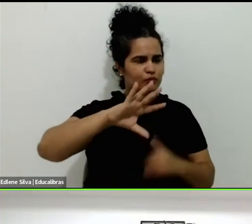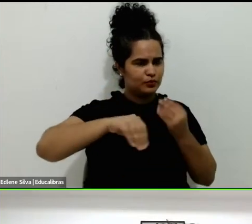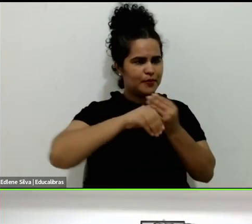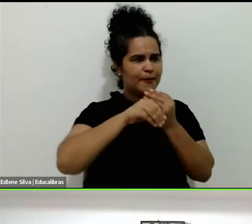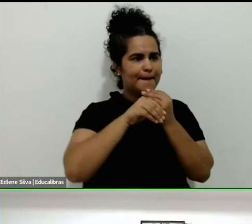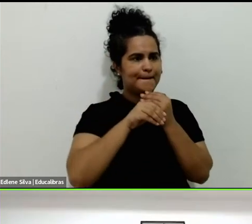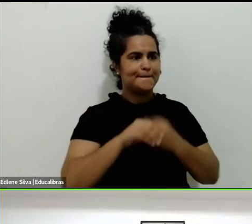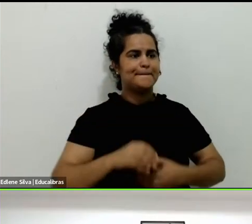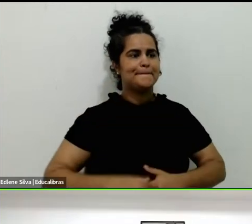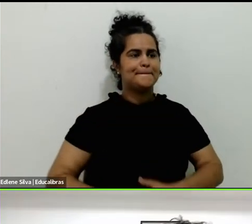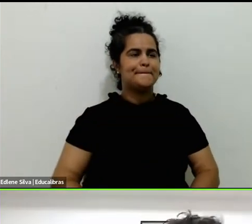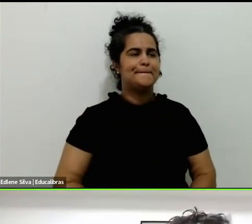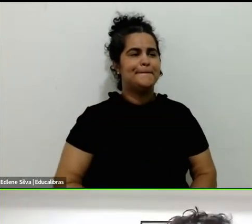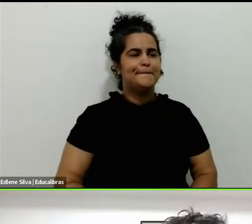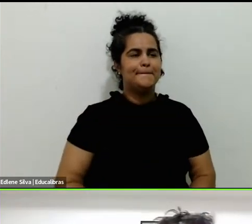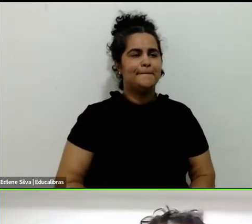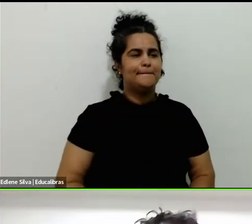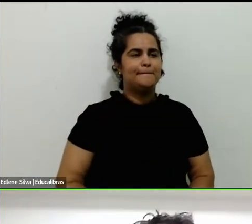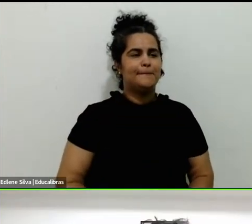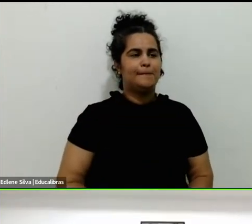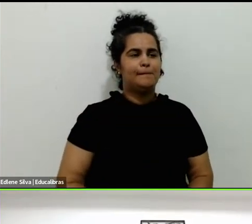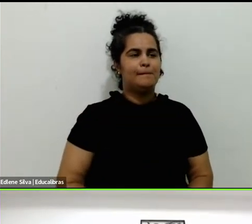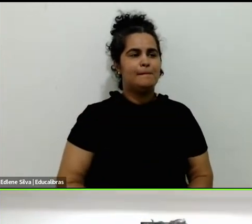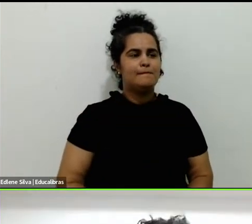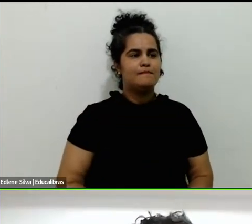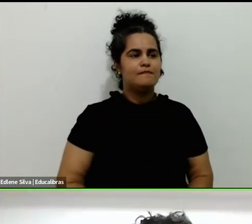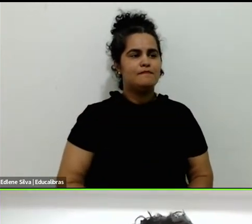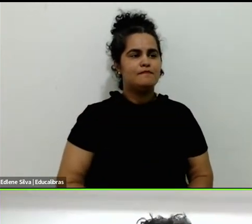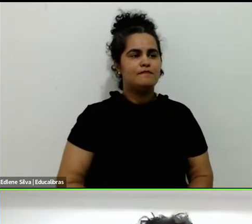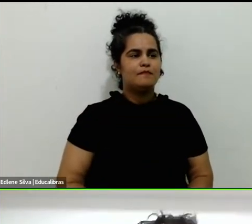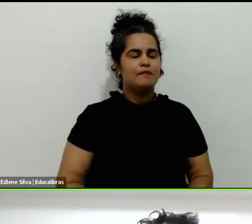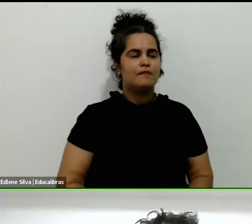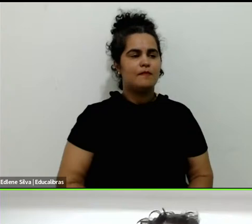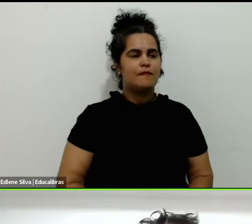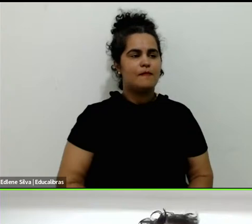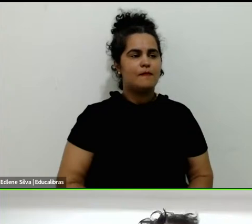would you say? Yes. Well, in relation to the